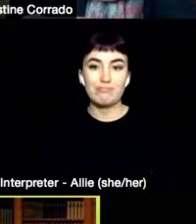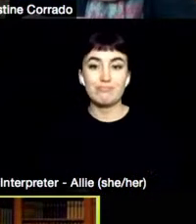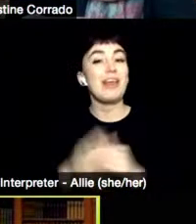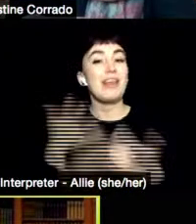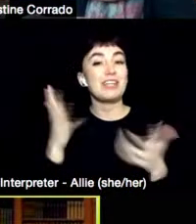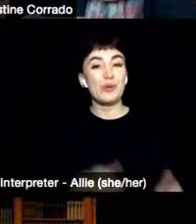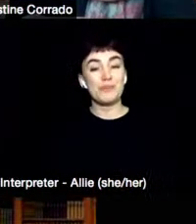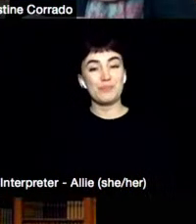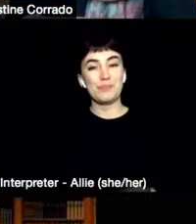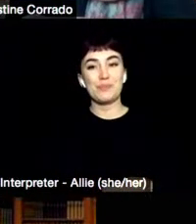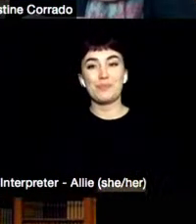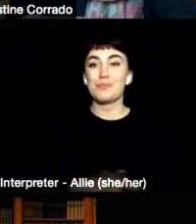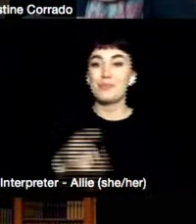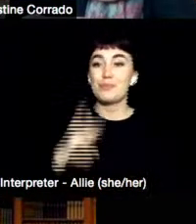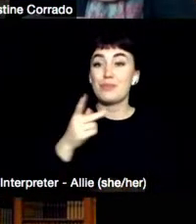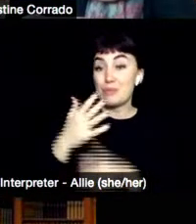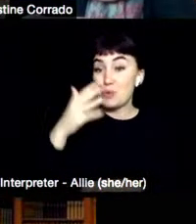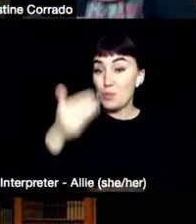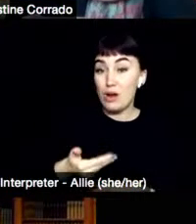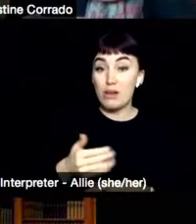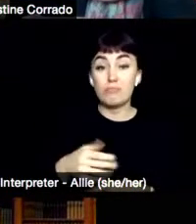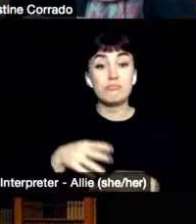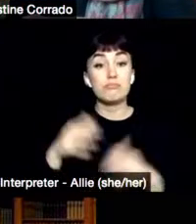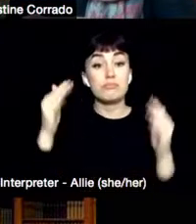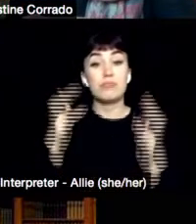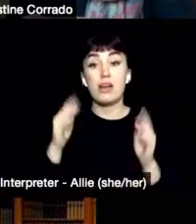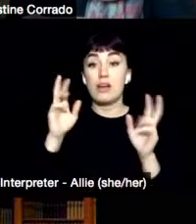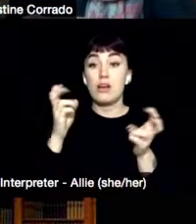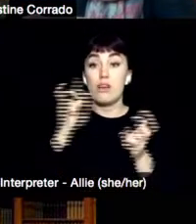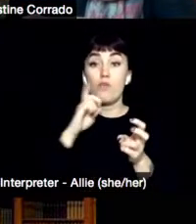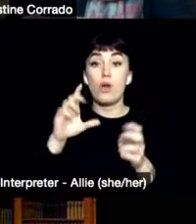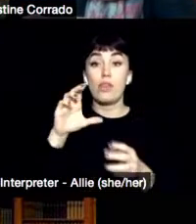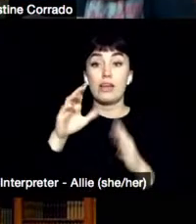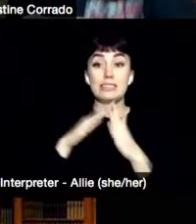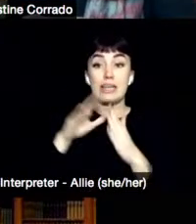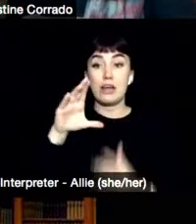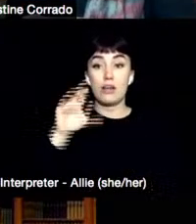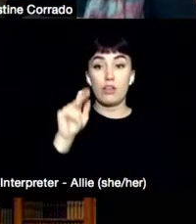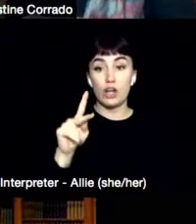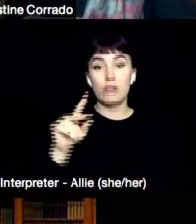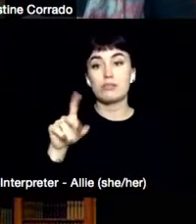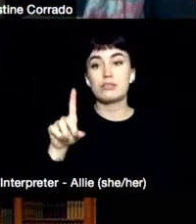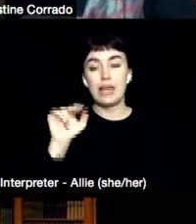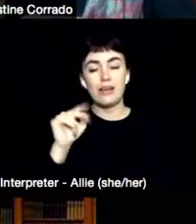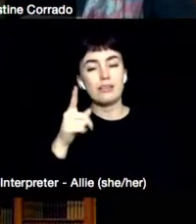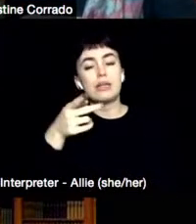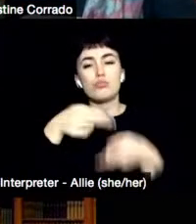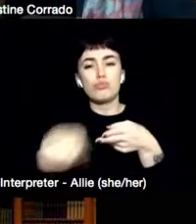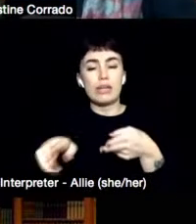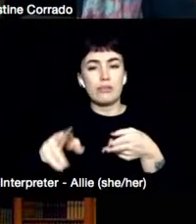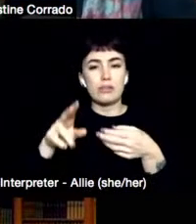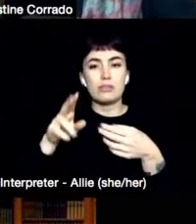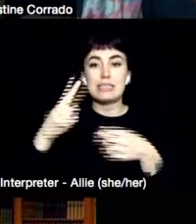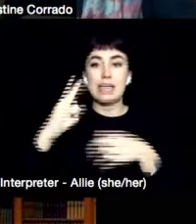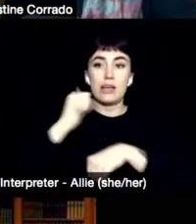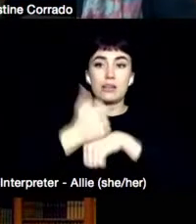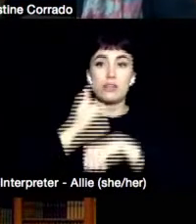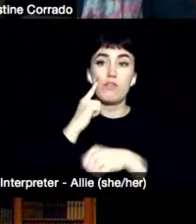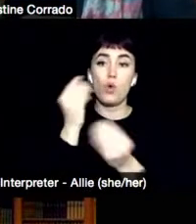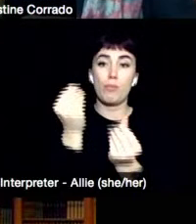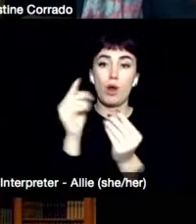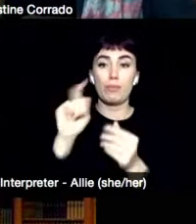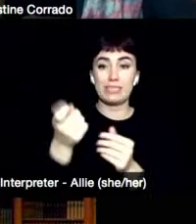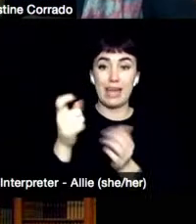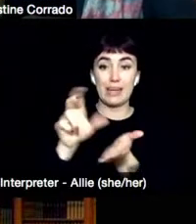have. You're welcome. Matters of the Town Clerk. Just briefly, second installment, property taxes